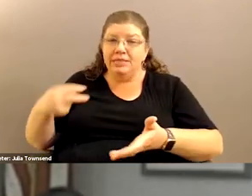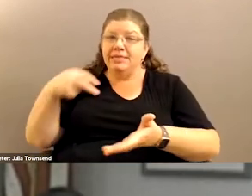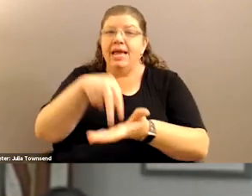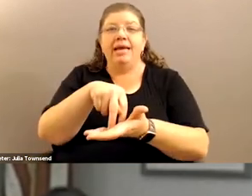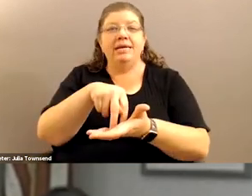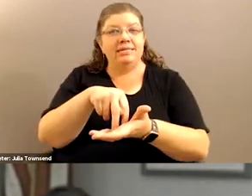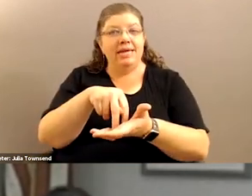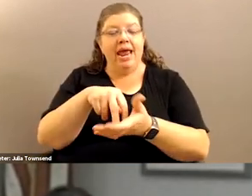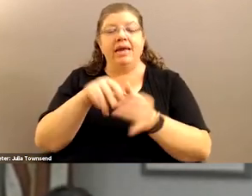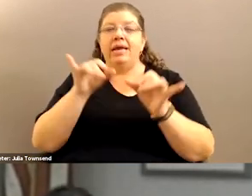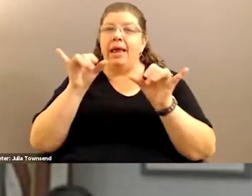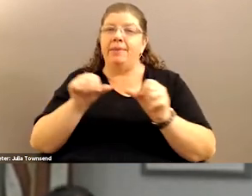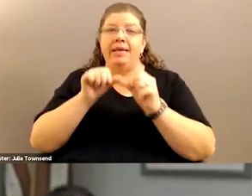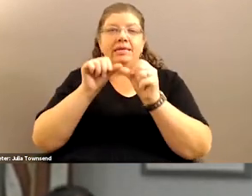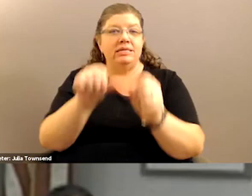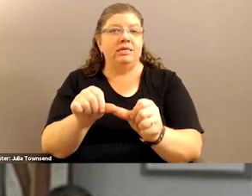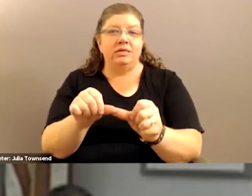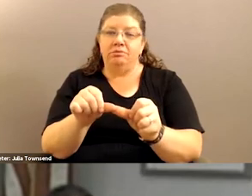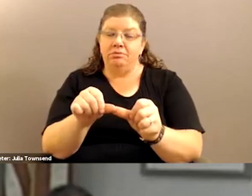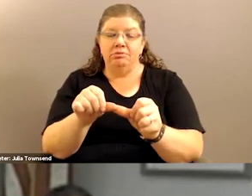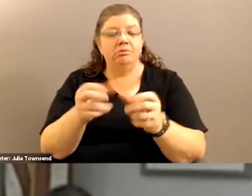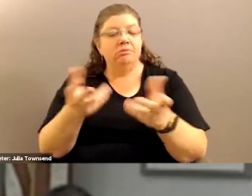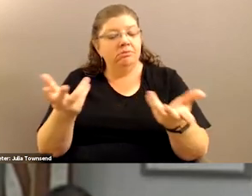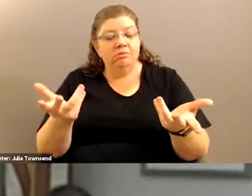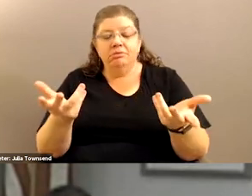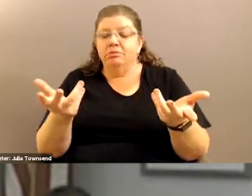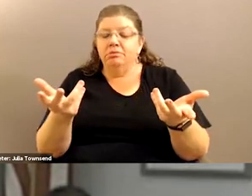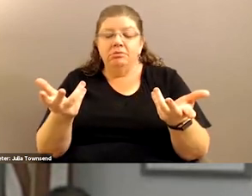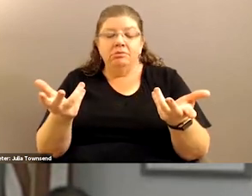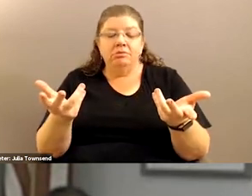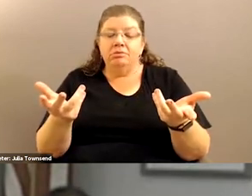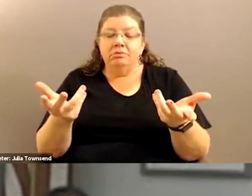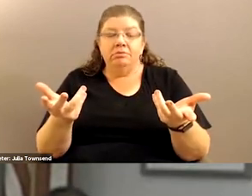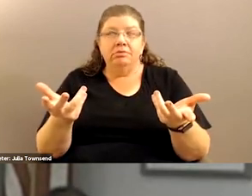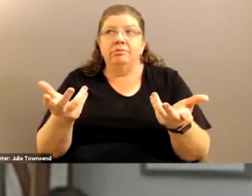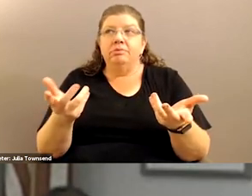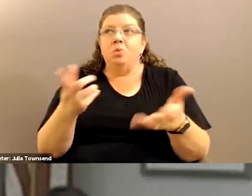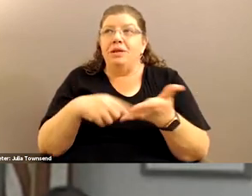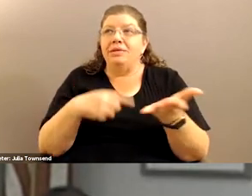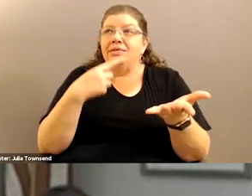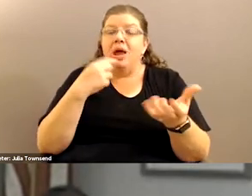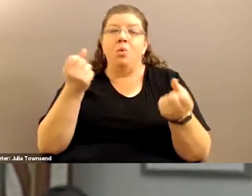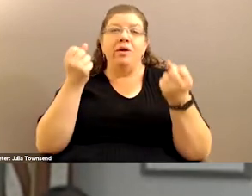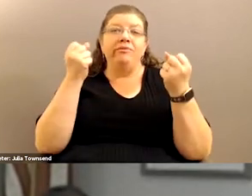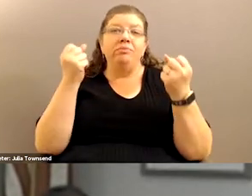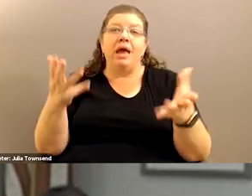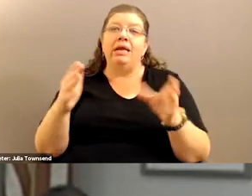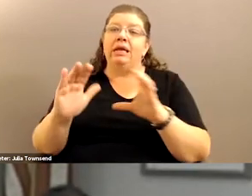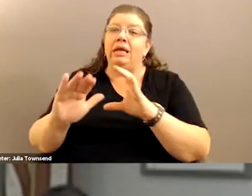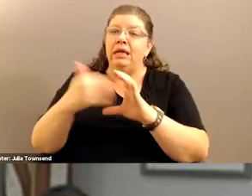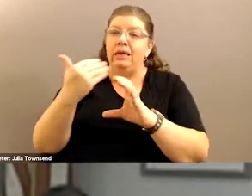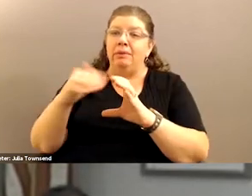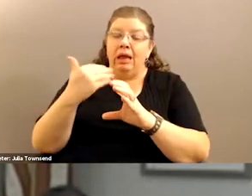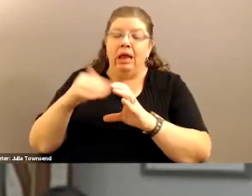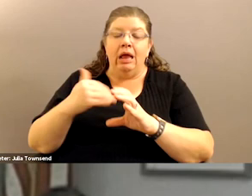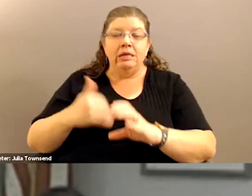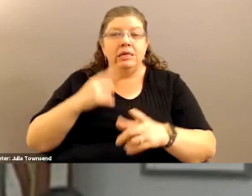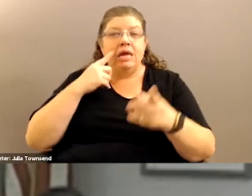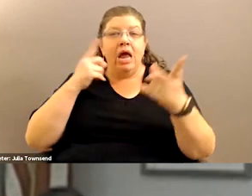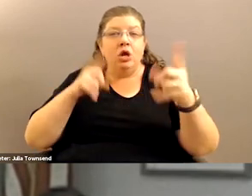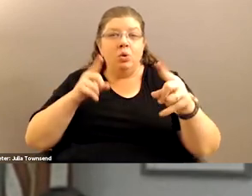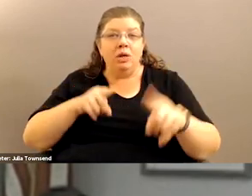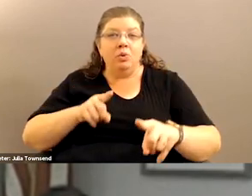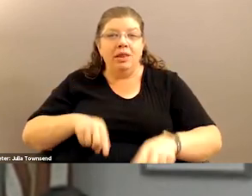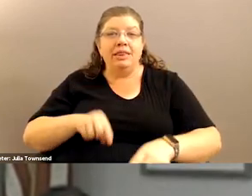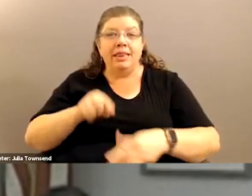be consistent you know we did it what can i say we have numerous emails and i agree with them that we